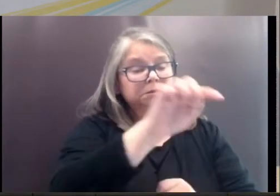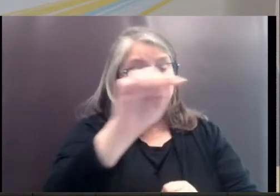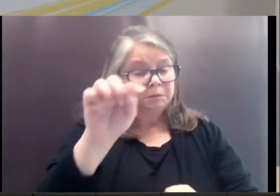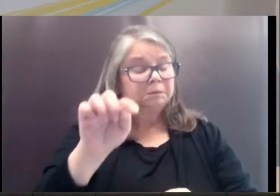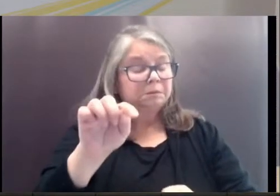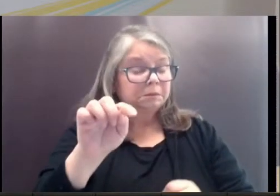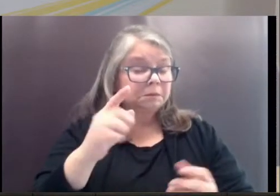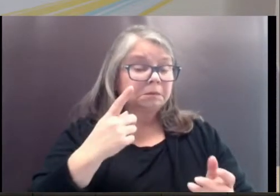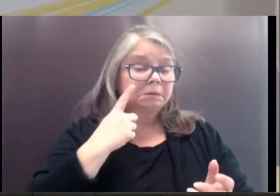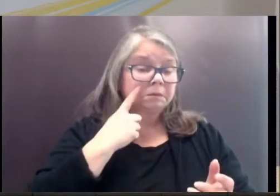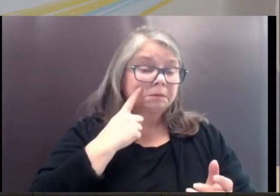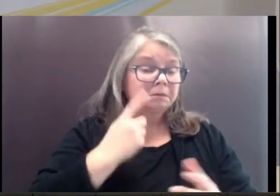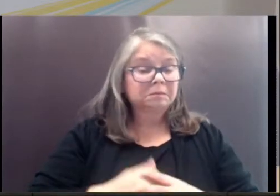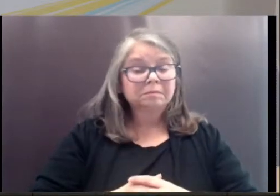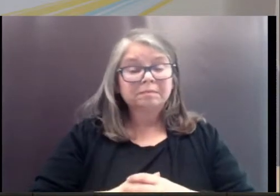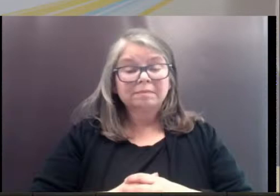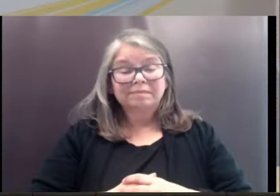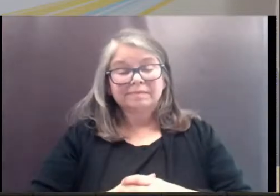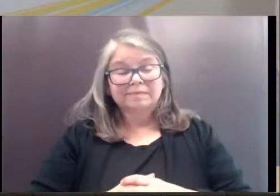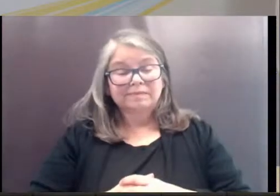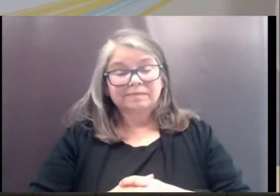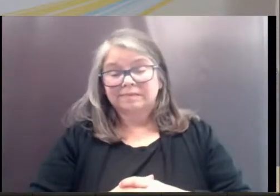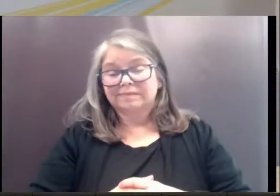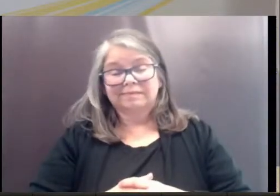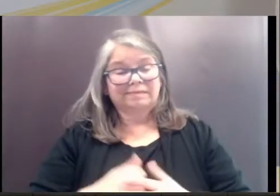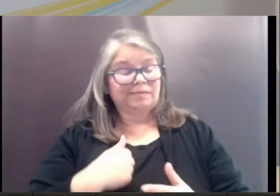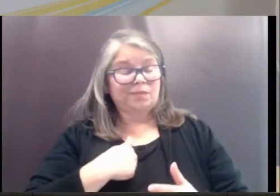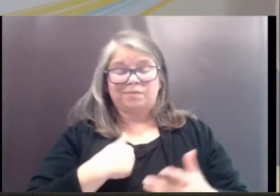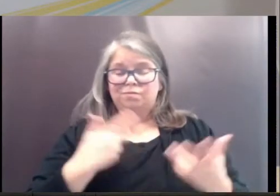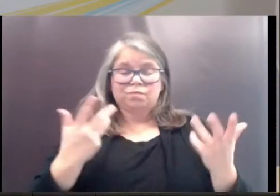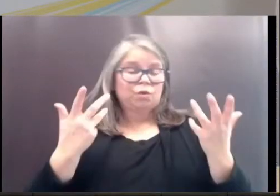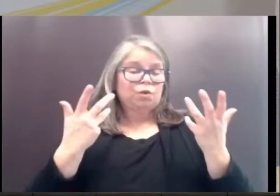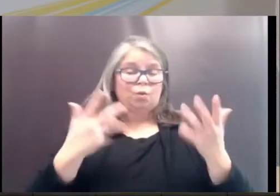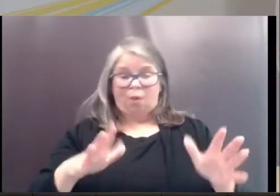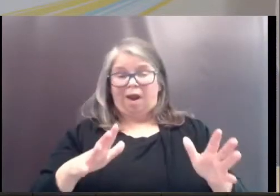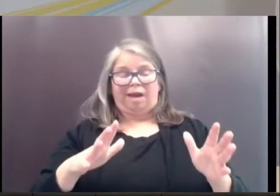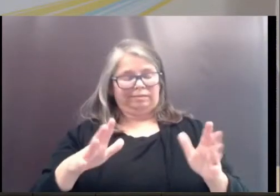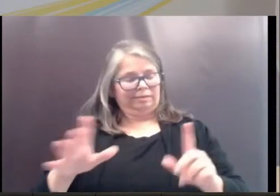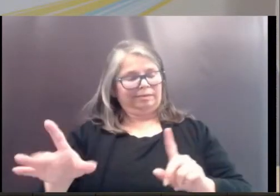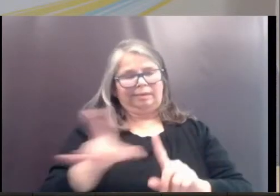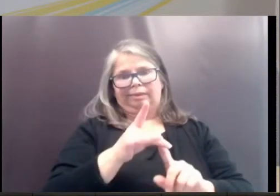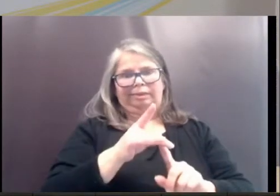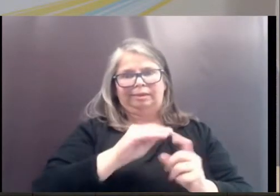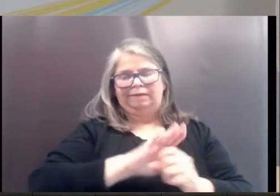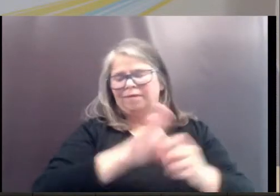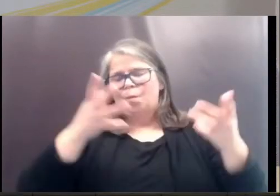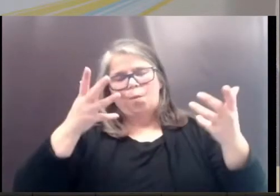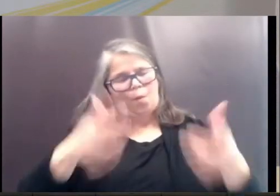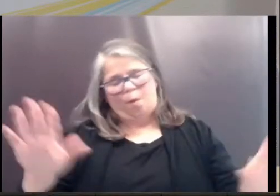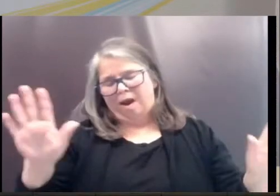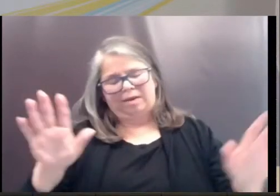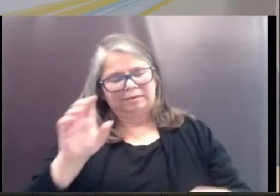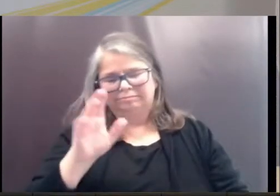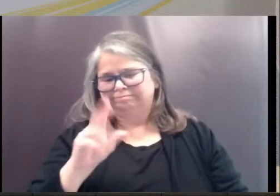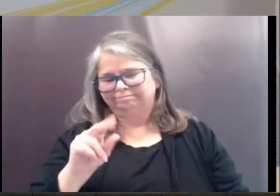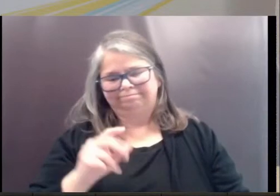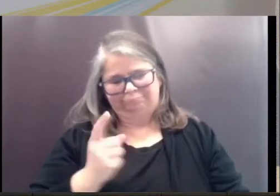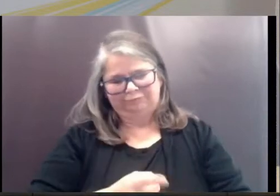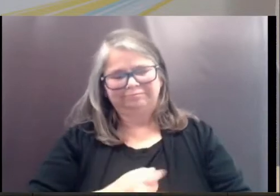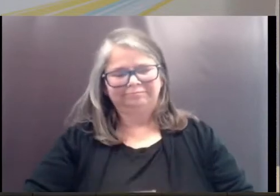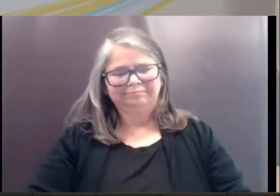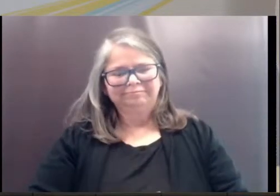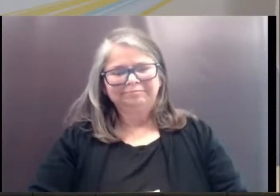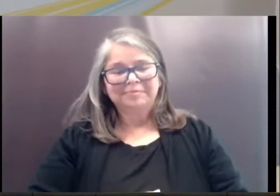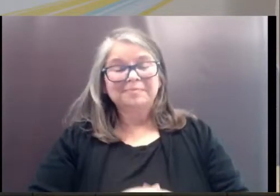Of course, we don't want there to be a whole bunch of positive cases, because what that will mean in our